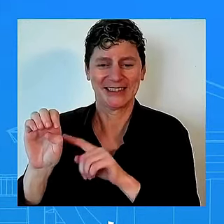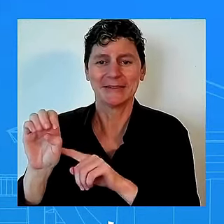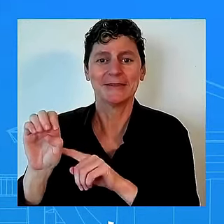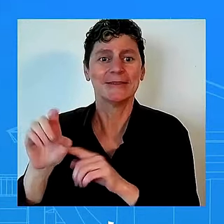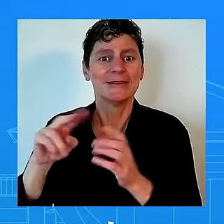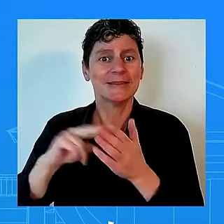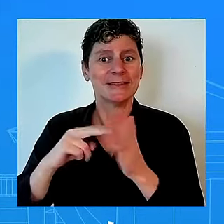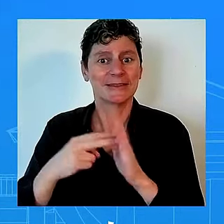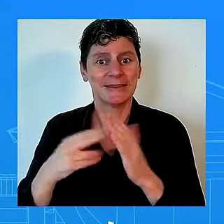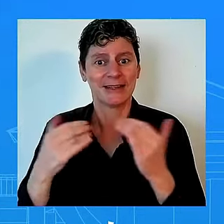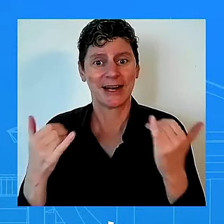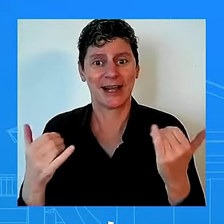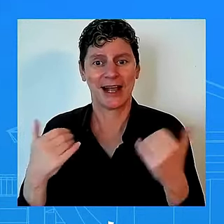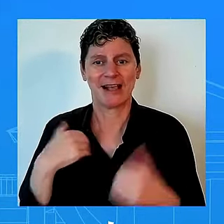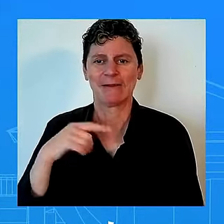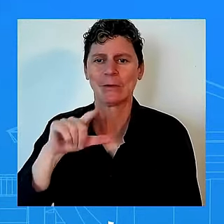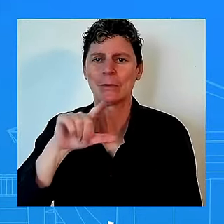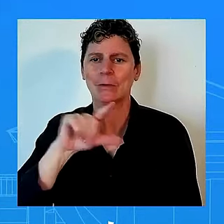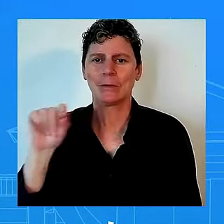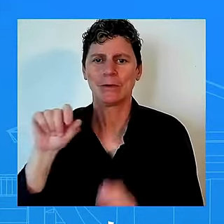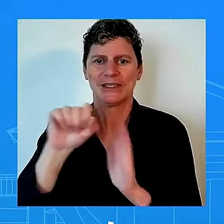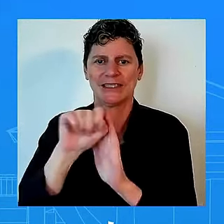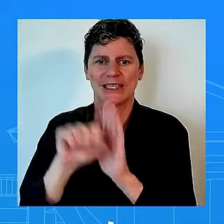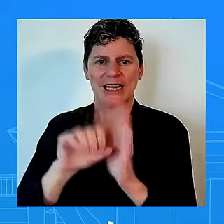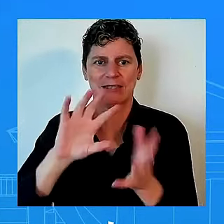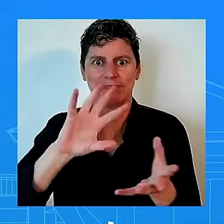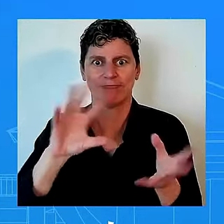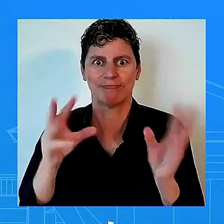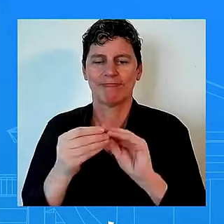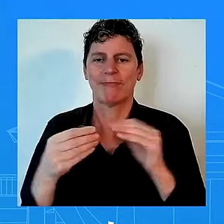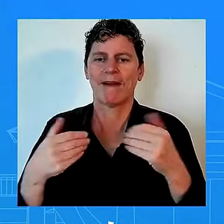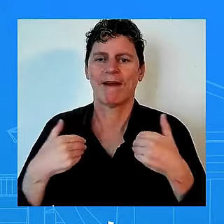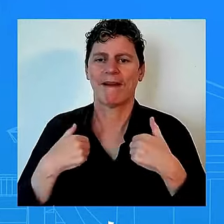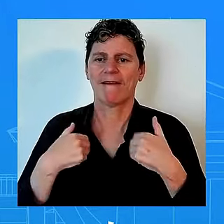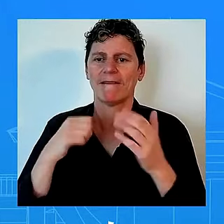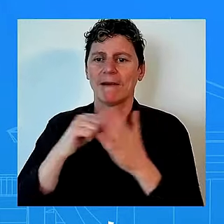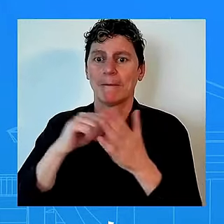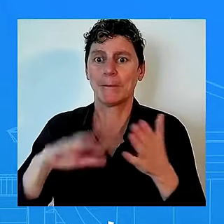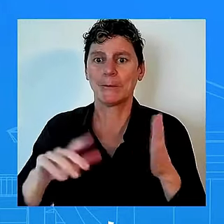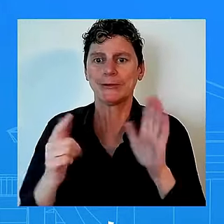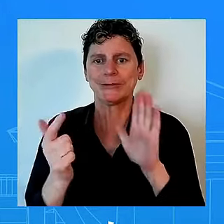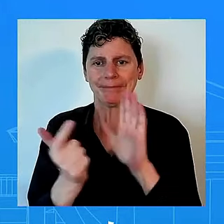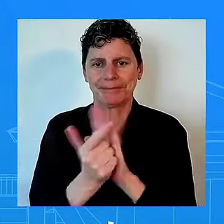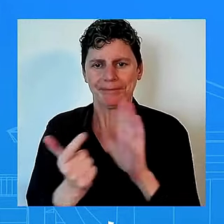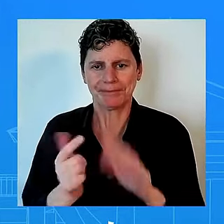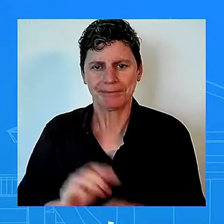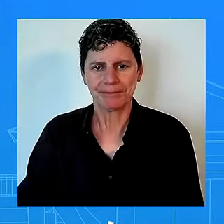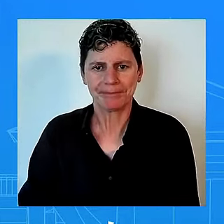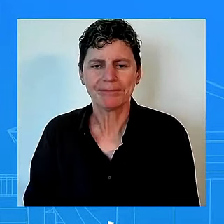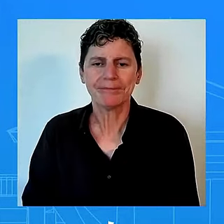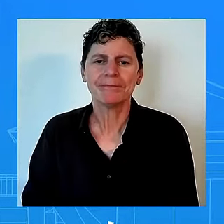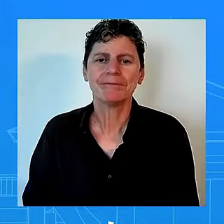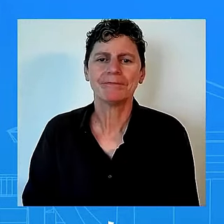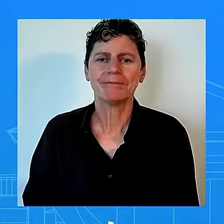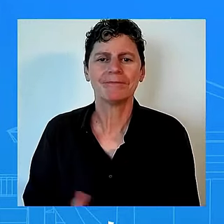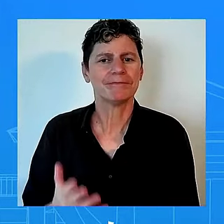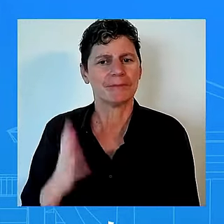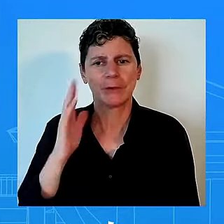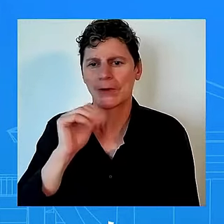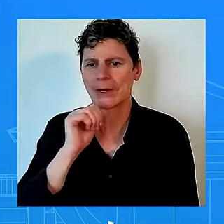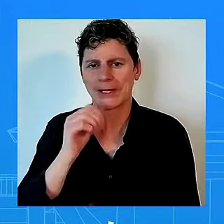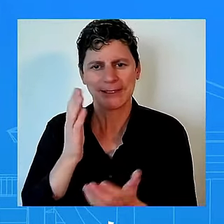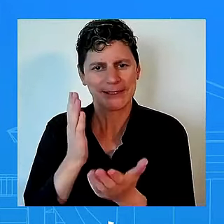congress have proposed four national abortion bans while refusing to protect nationwide access to